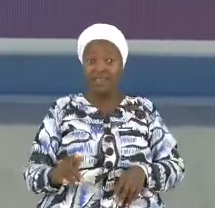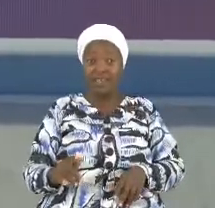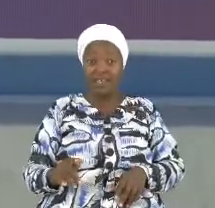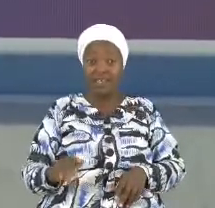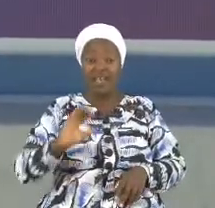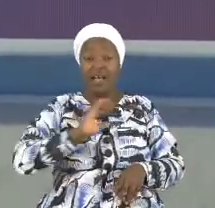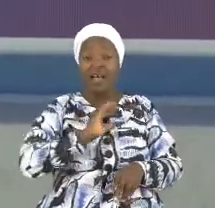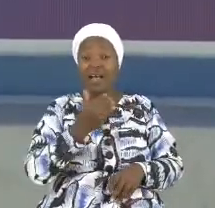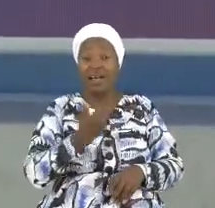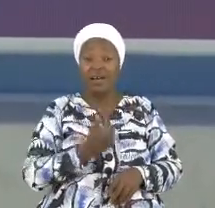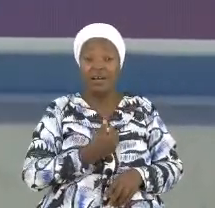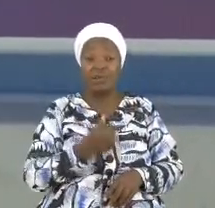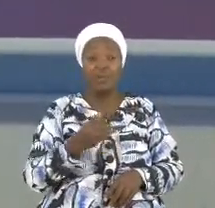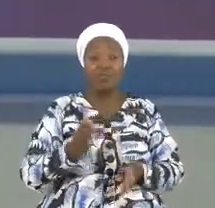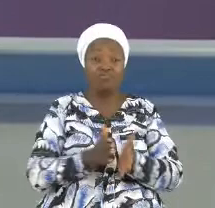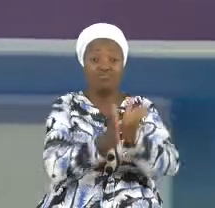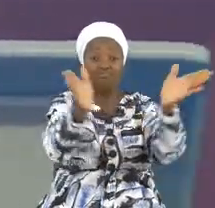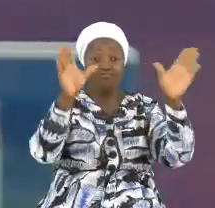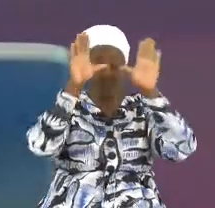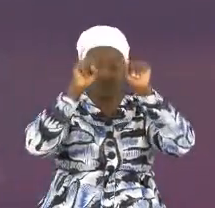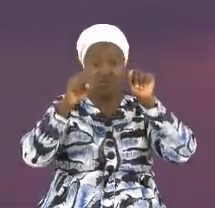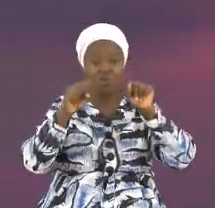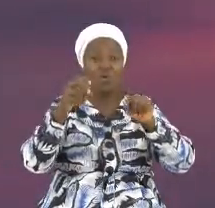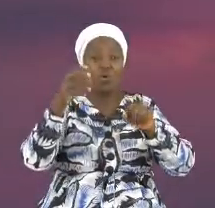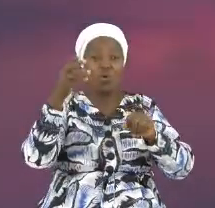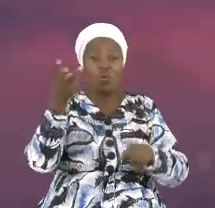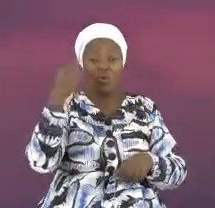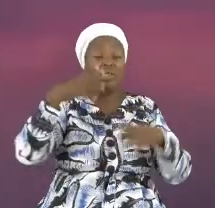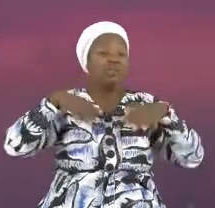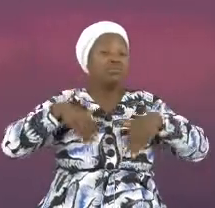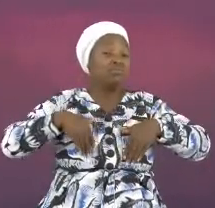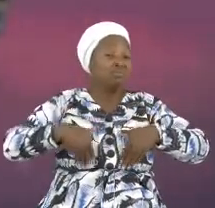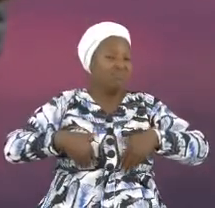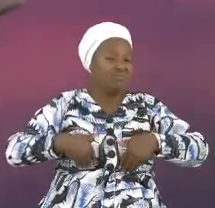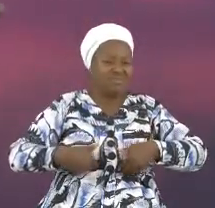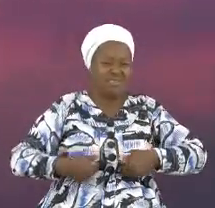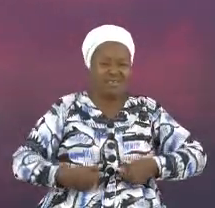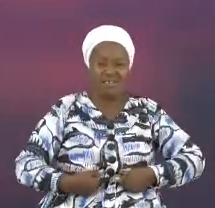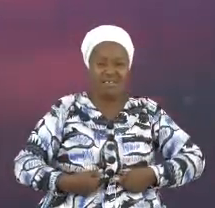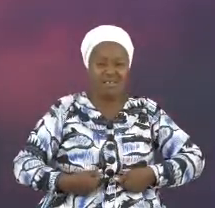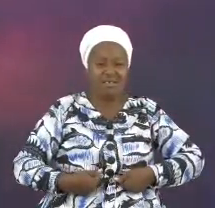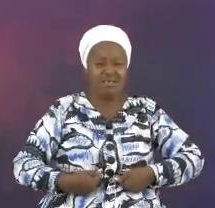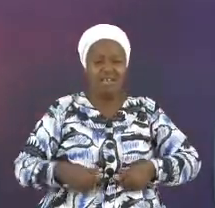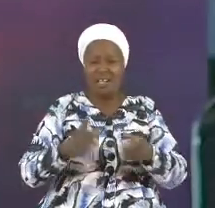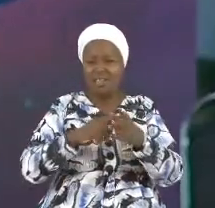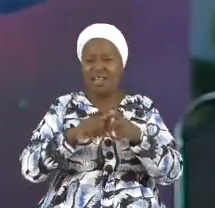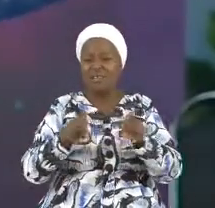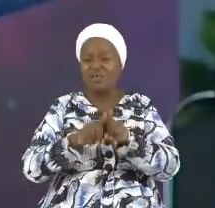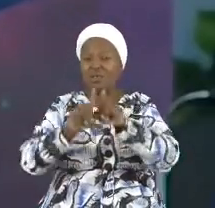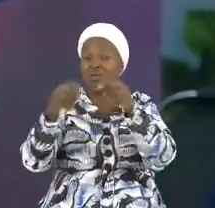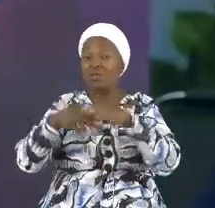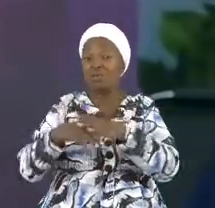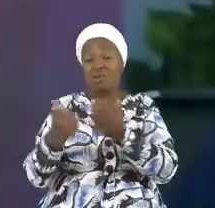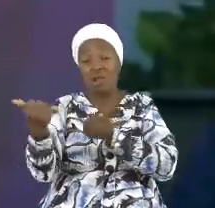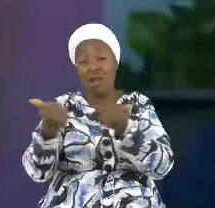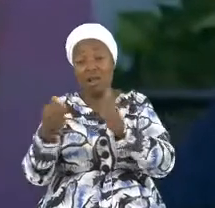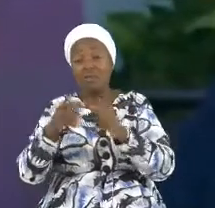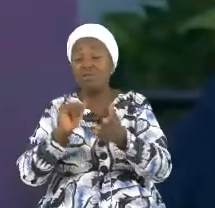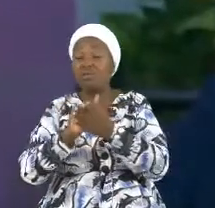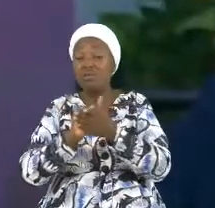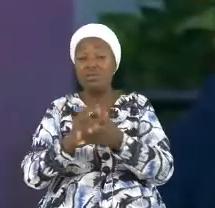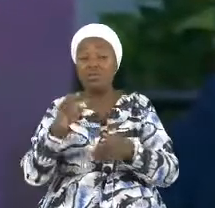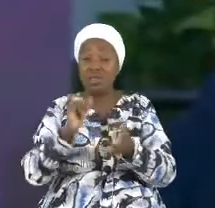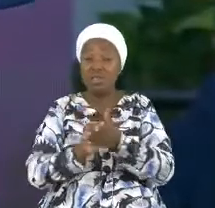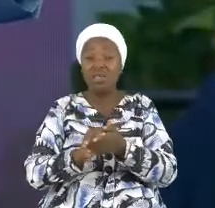exhausted. And I was to go into the car and move out so that we can rest for